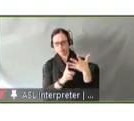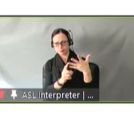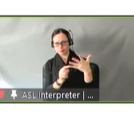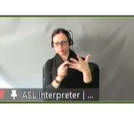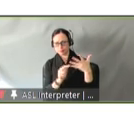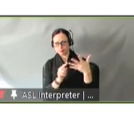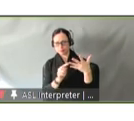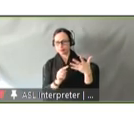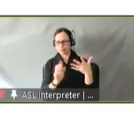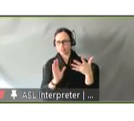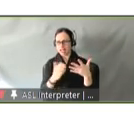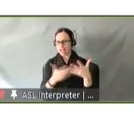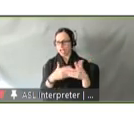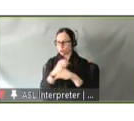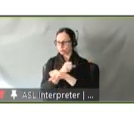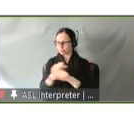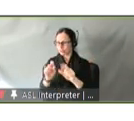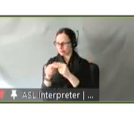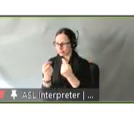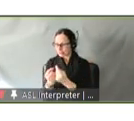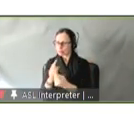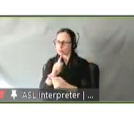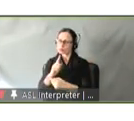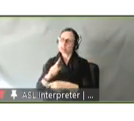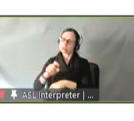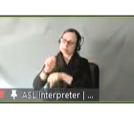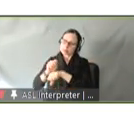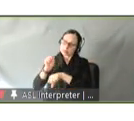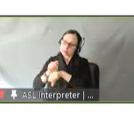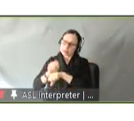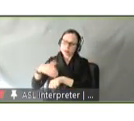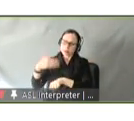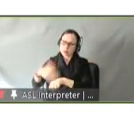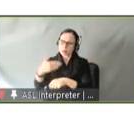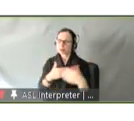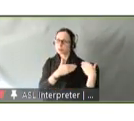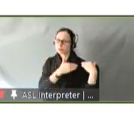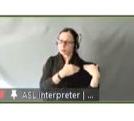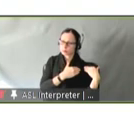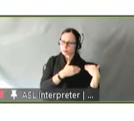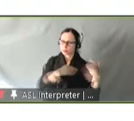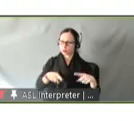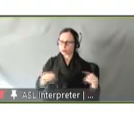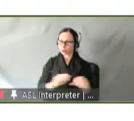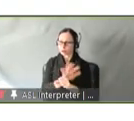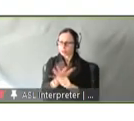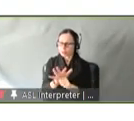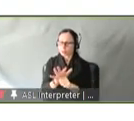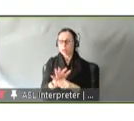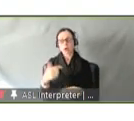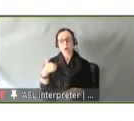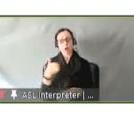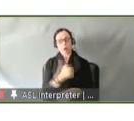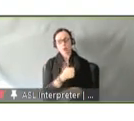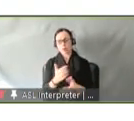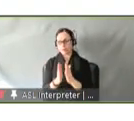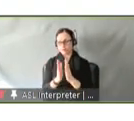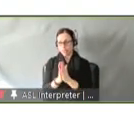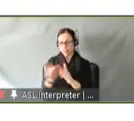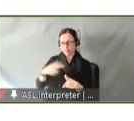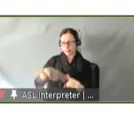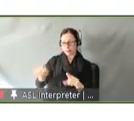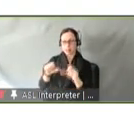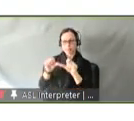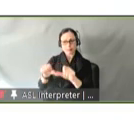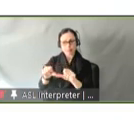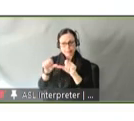that our vaccine safety teams have really embraced and had to carry on their backs throughout this pandemic. And we have really asked them to